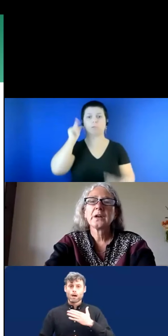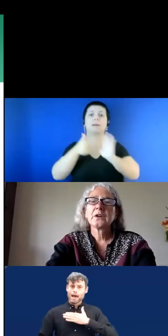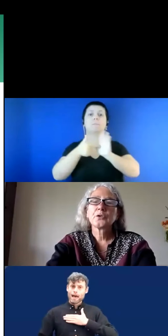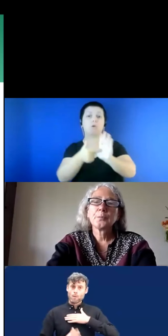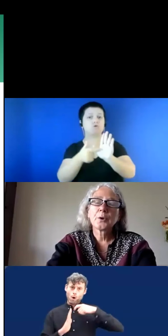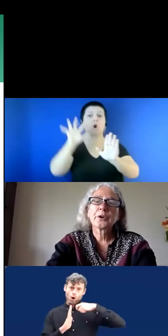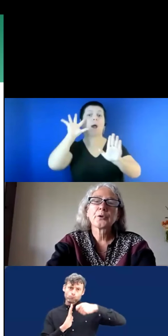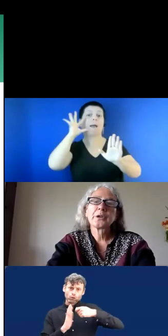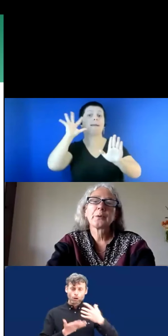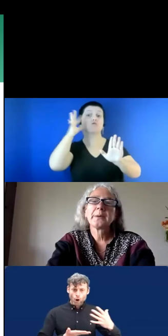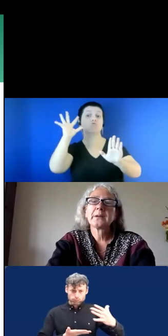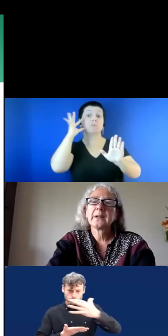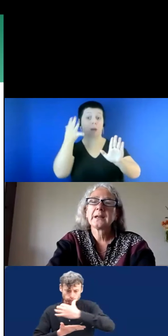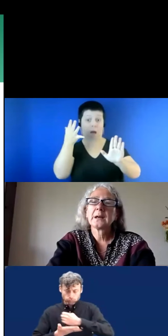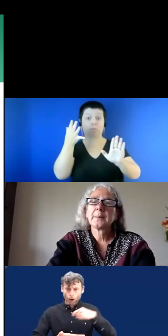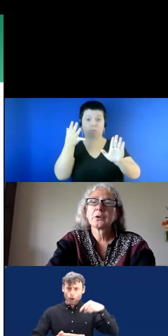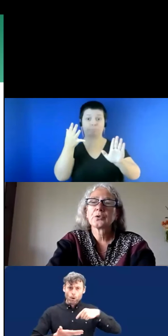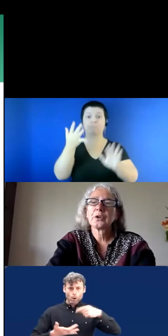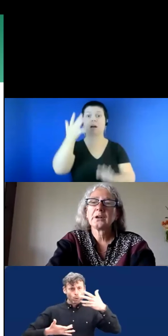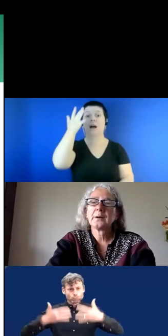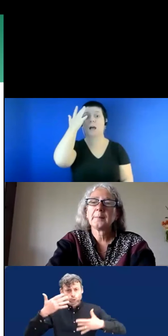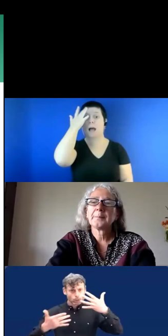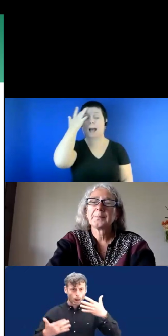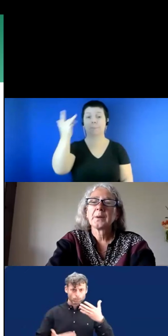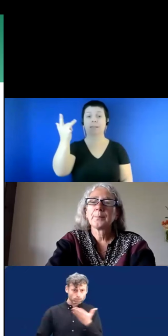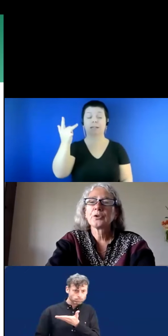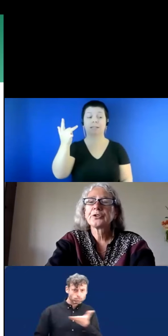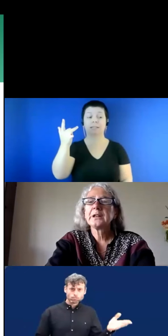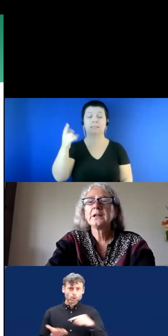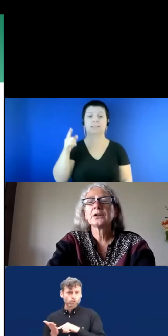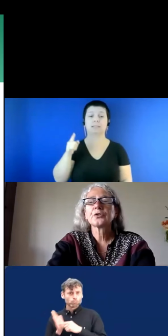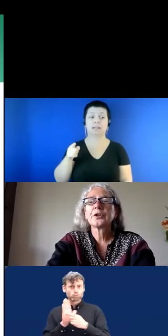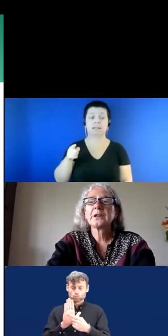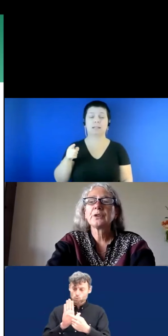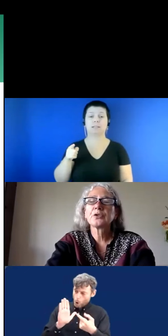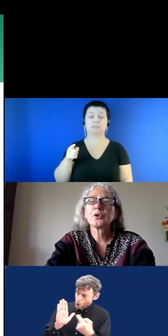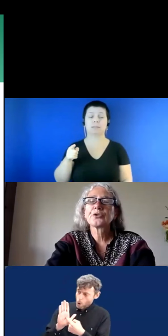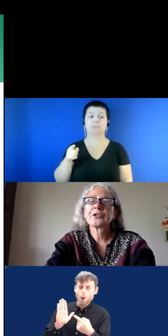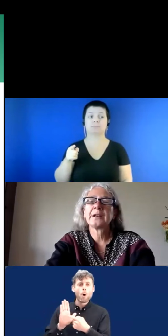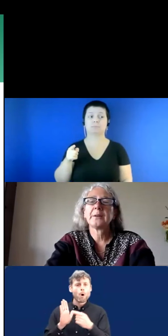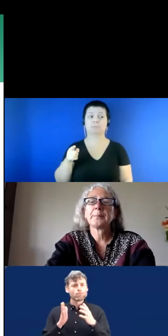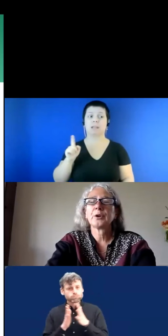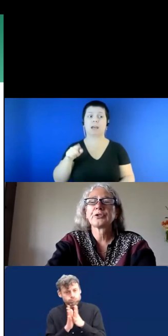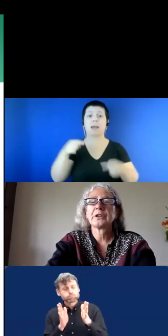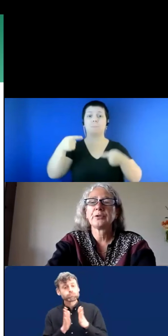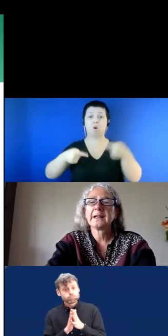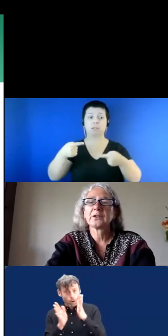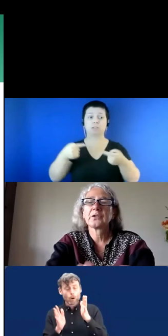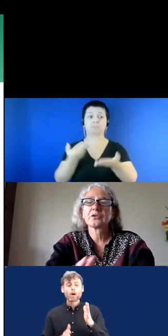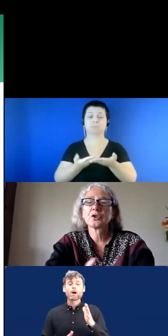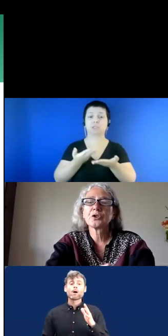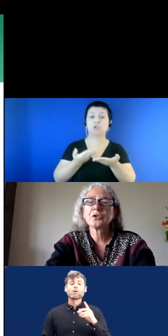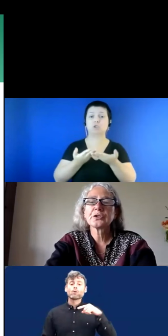project. Tomorrow there will be a day about policy study results and policy